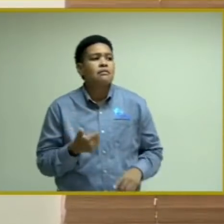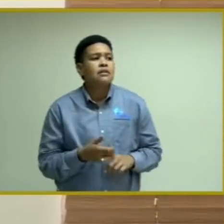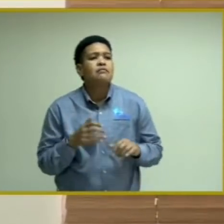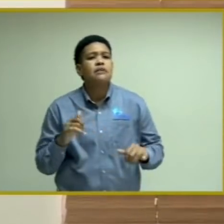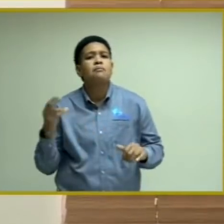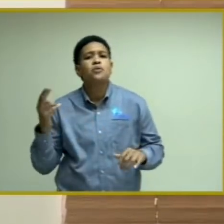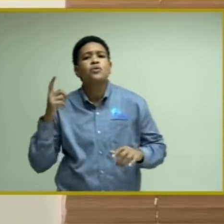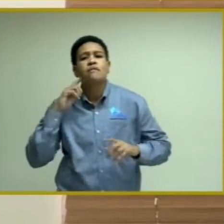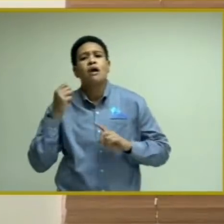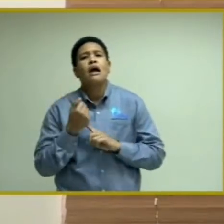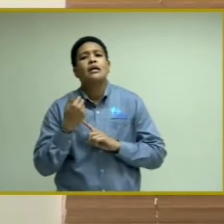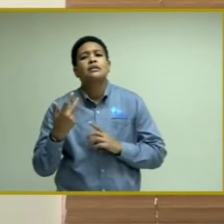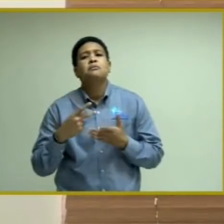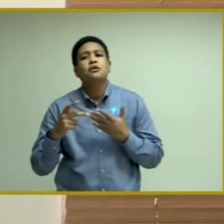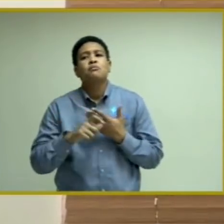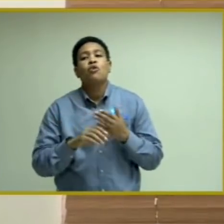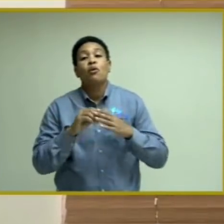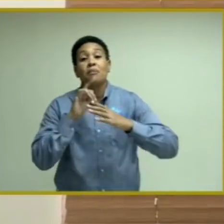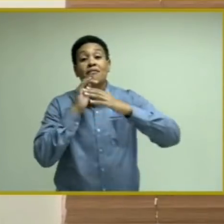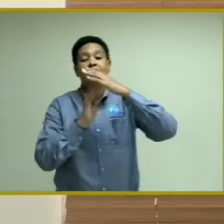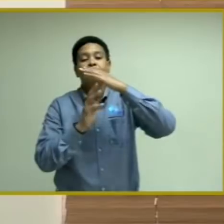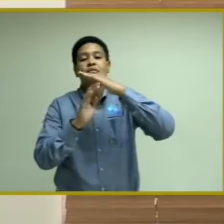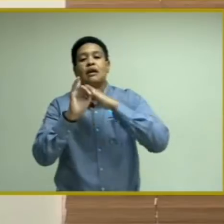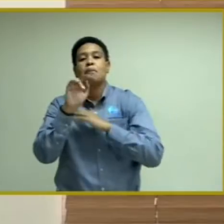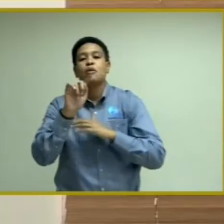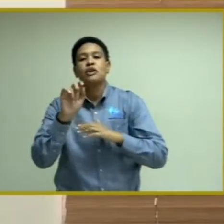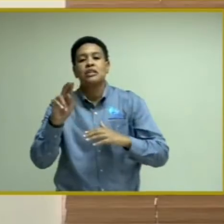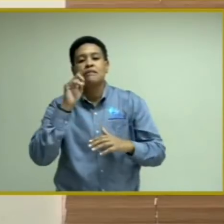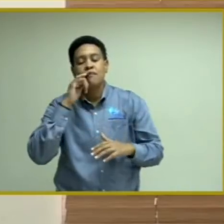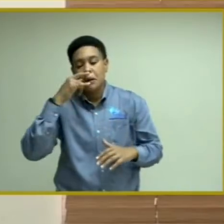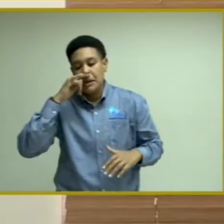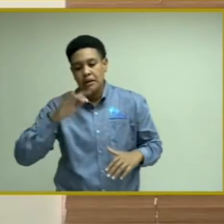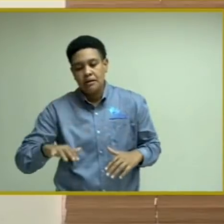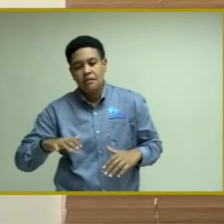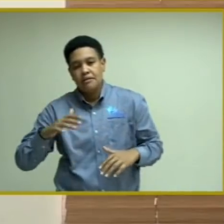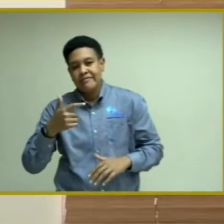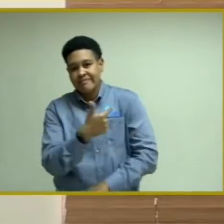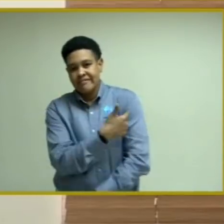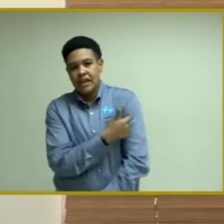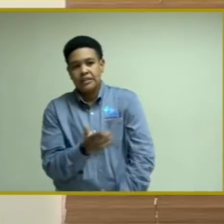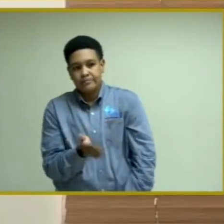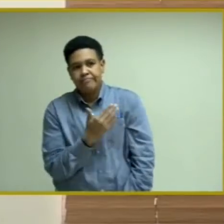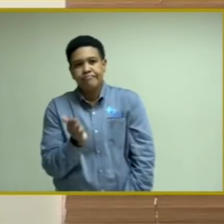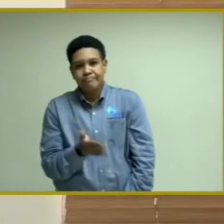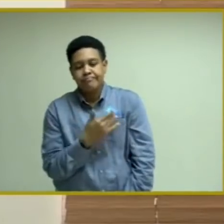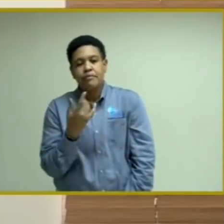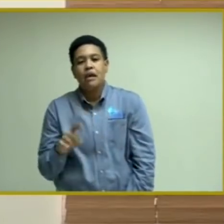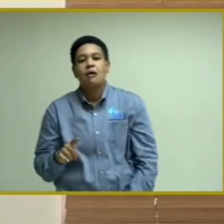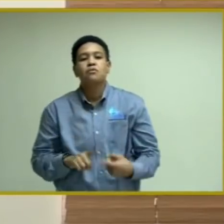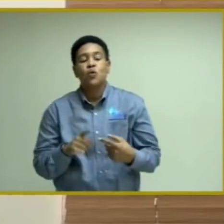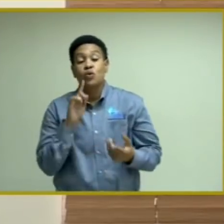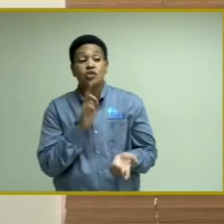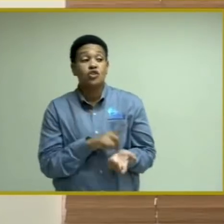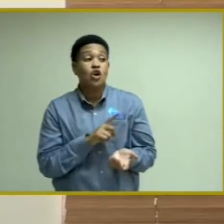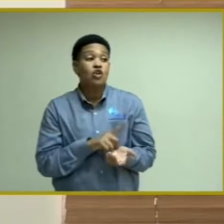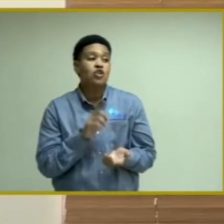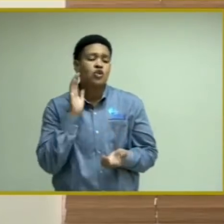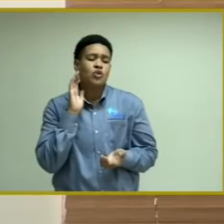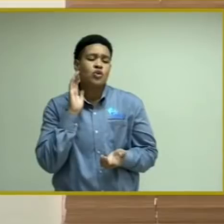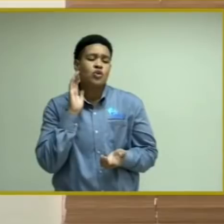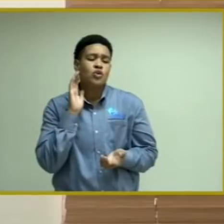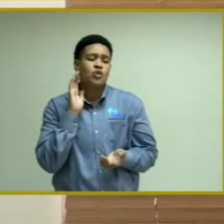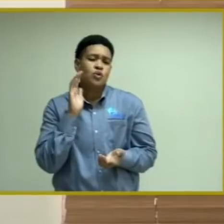used for the expanded program of immunization for childhood vaccines. So the doctors would